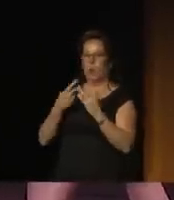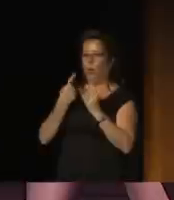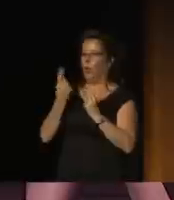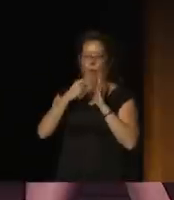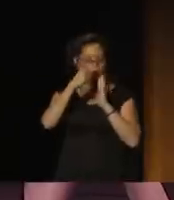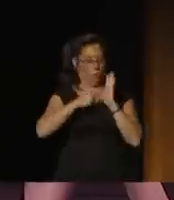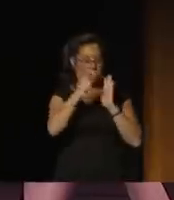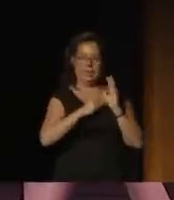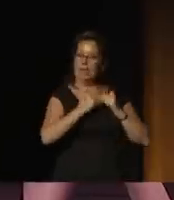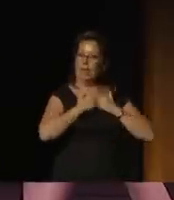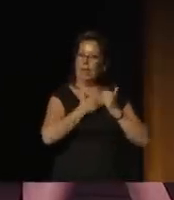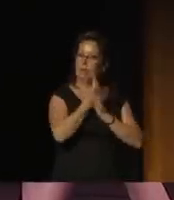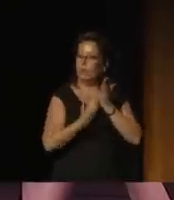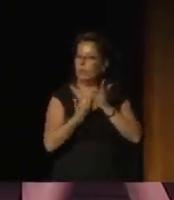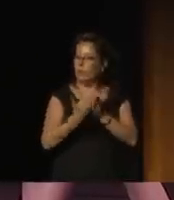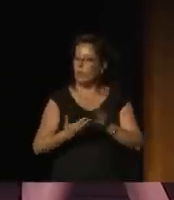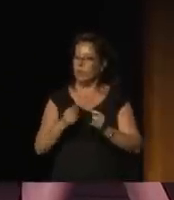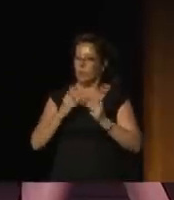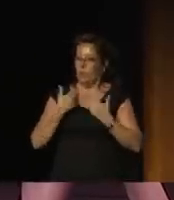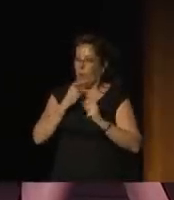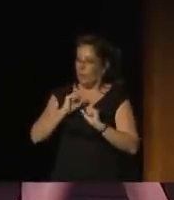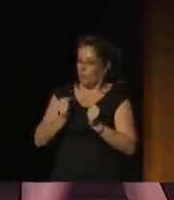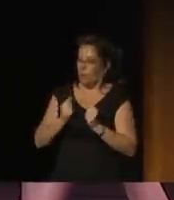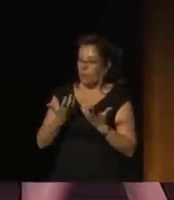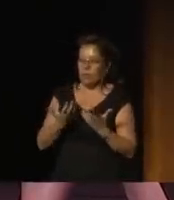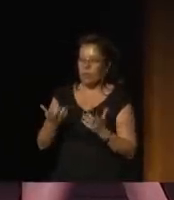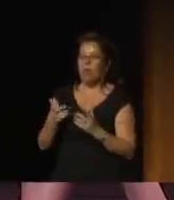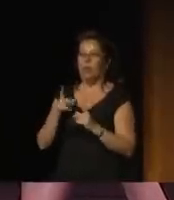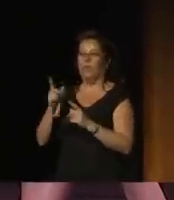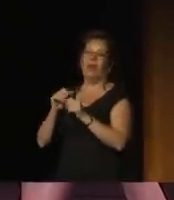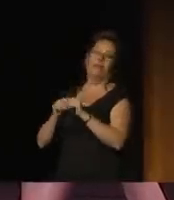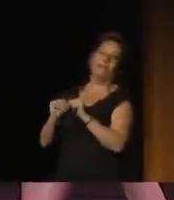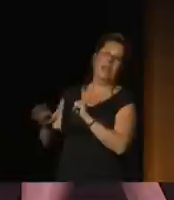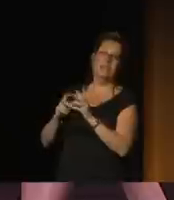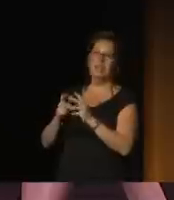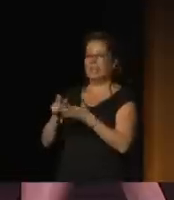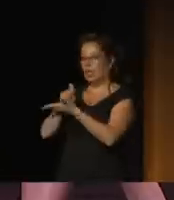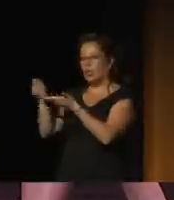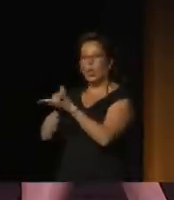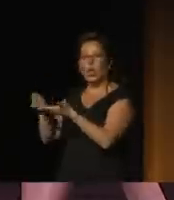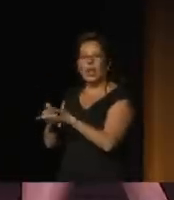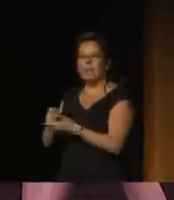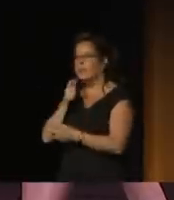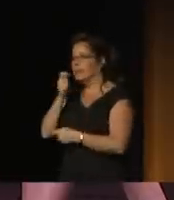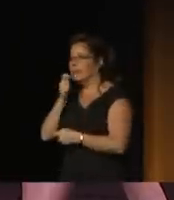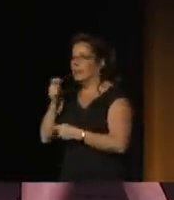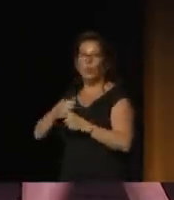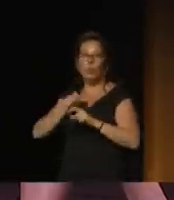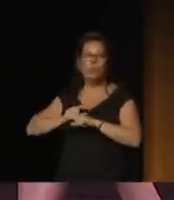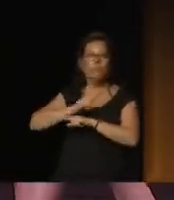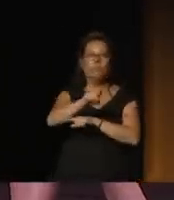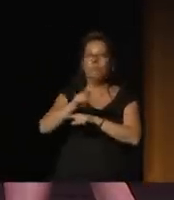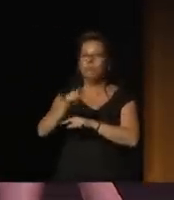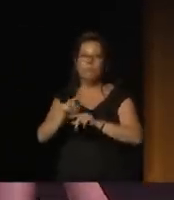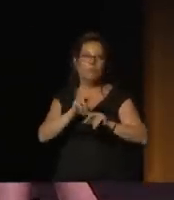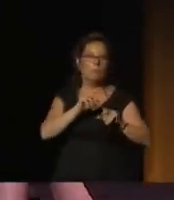it felt a bit surprising to us. And we have a wonderful journalist at the Times named Susan Cheer, and she went out through the country and